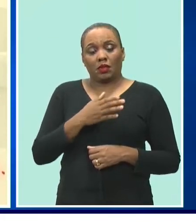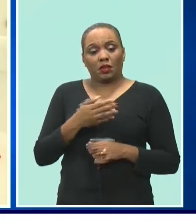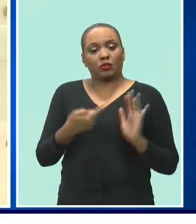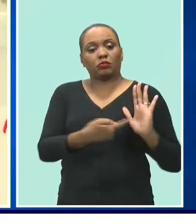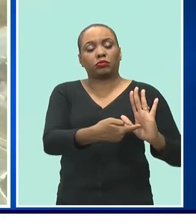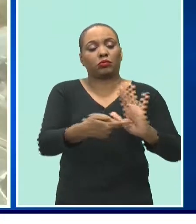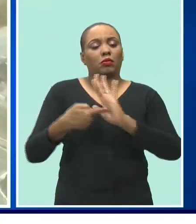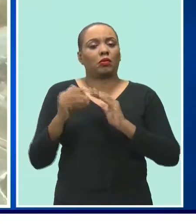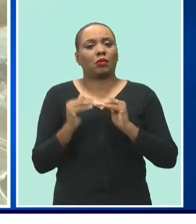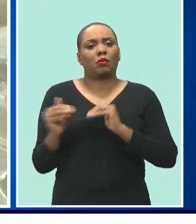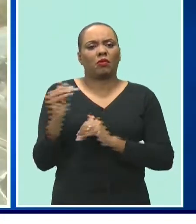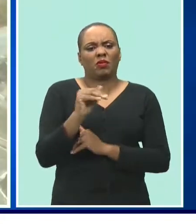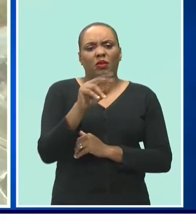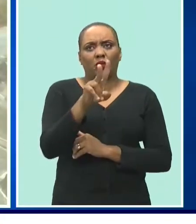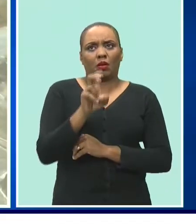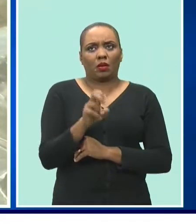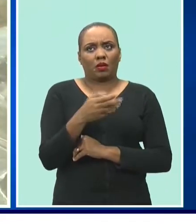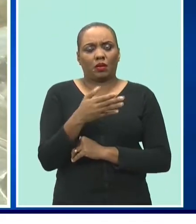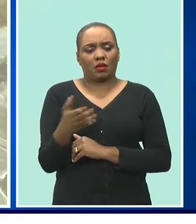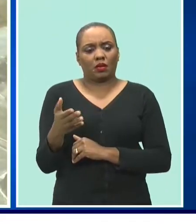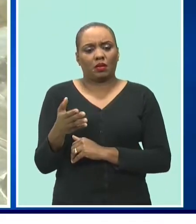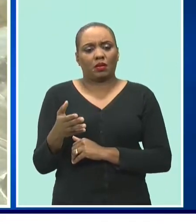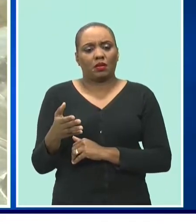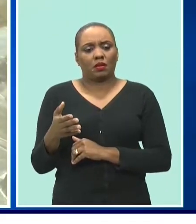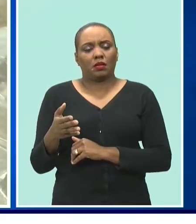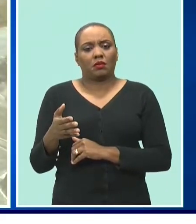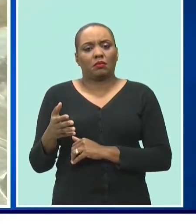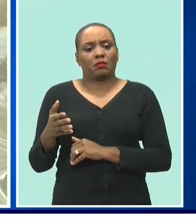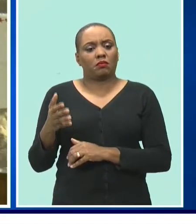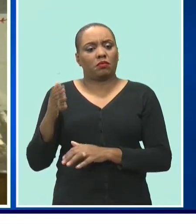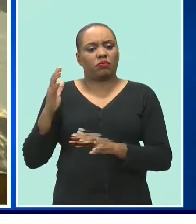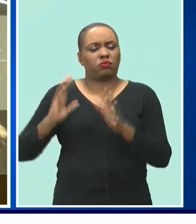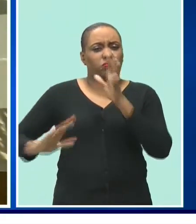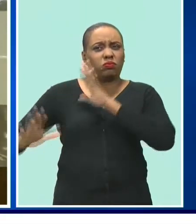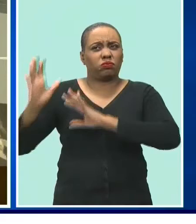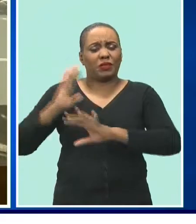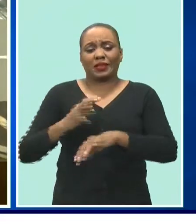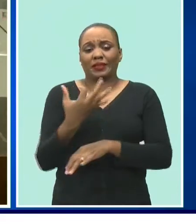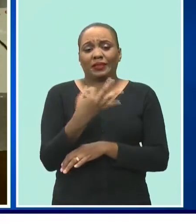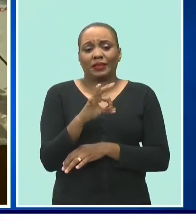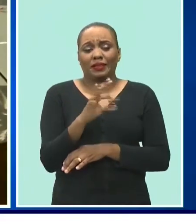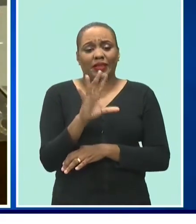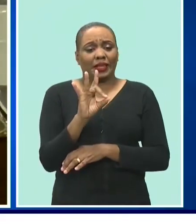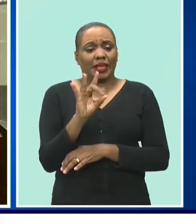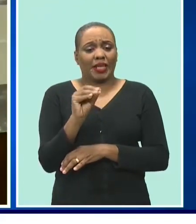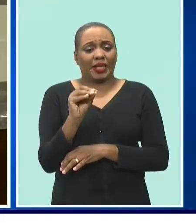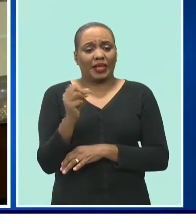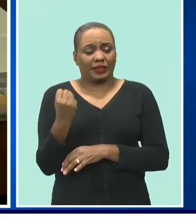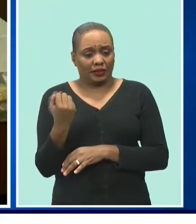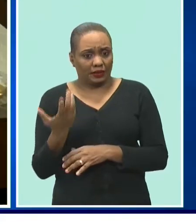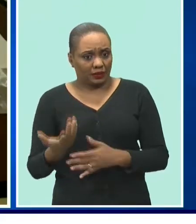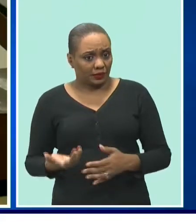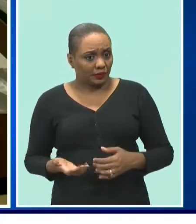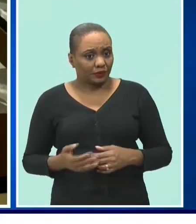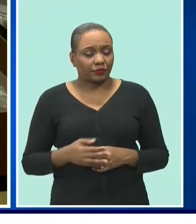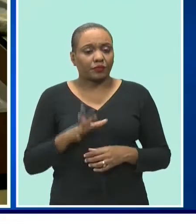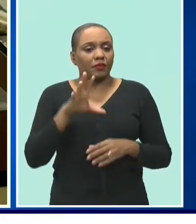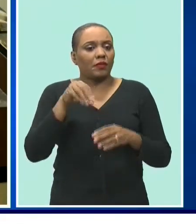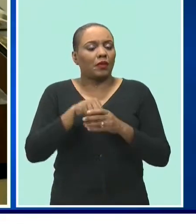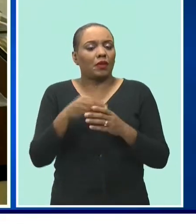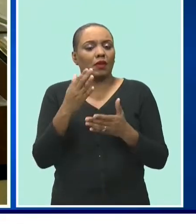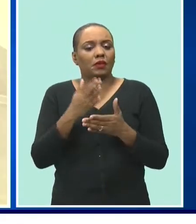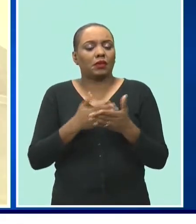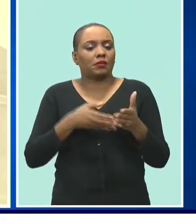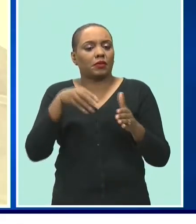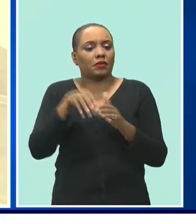over 200 items, some dating back to the 1980s, which were used as exhibits in now completed criminal cases such